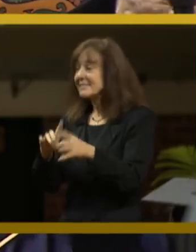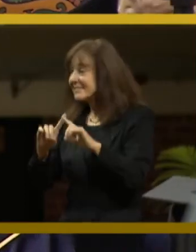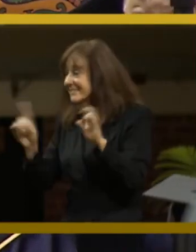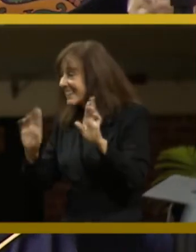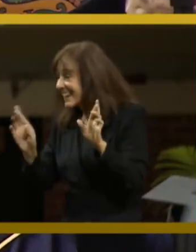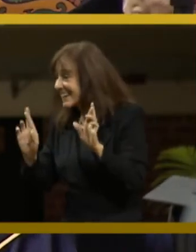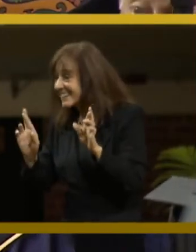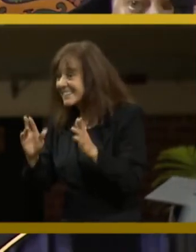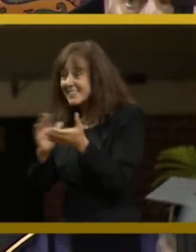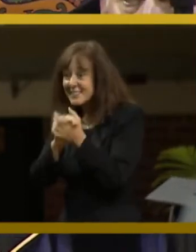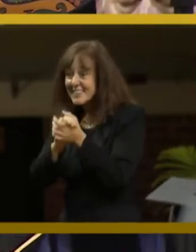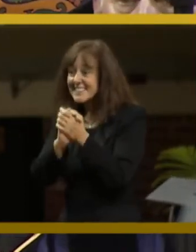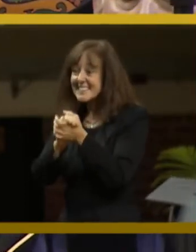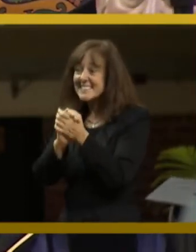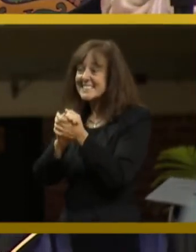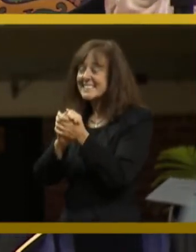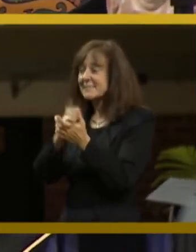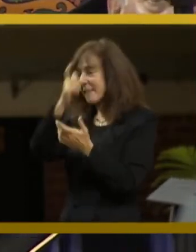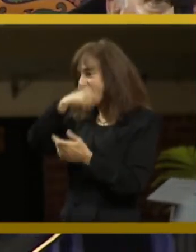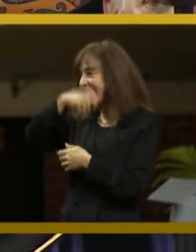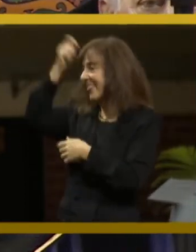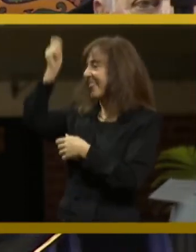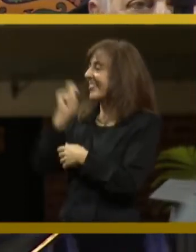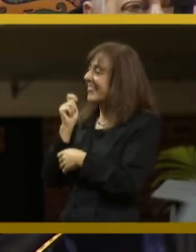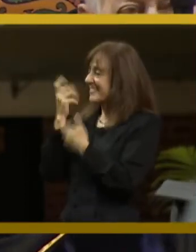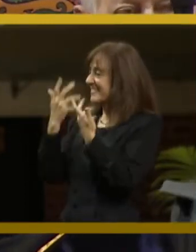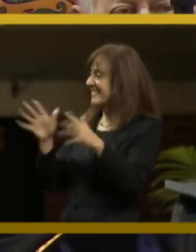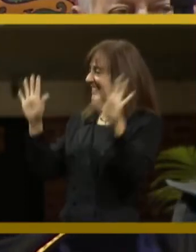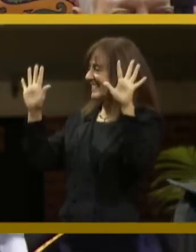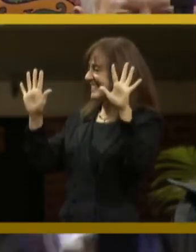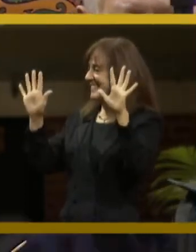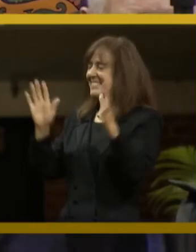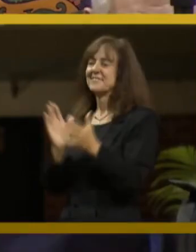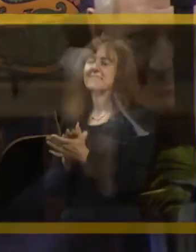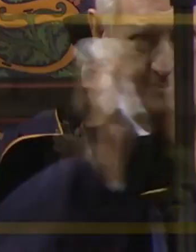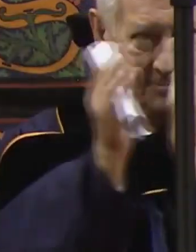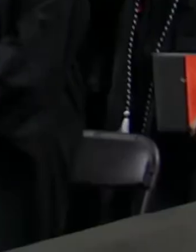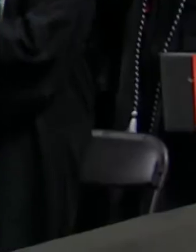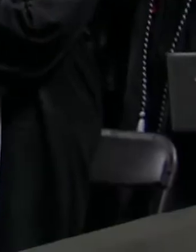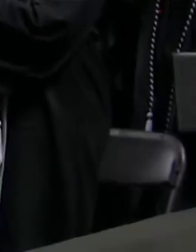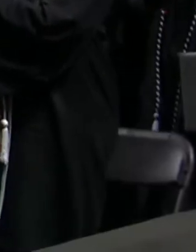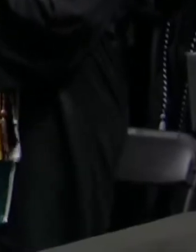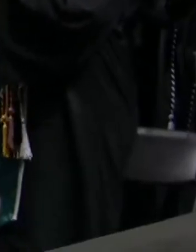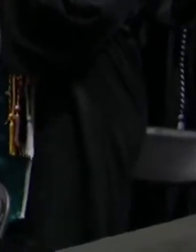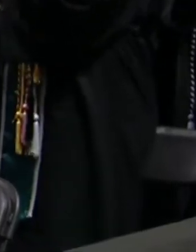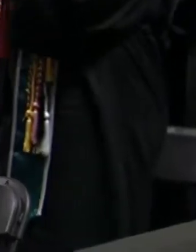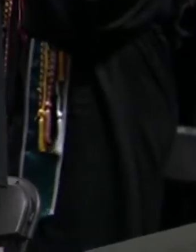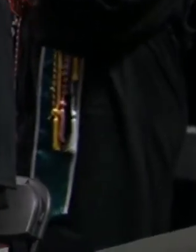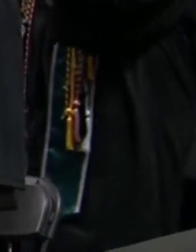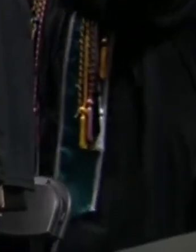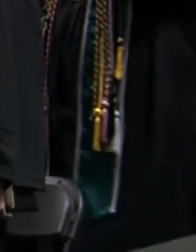Students, congratulations. Please change your tassels from the right to the left.